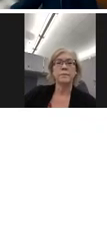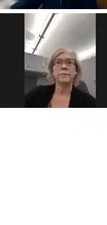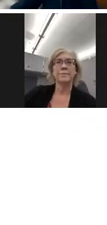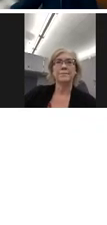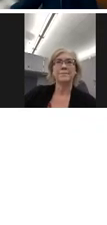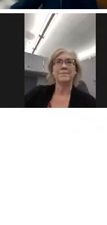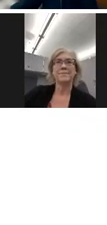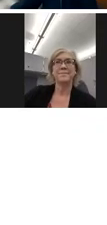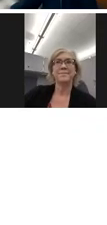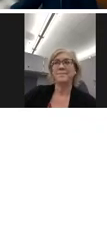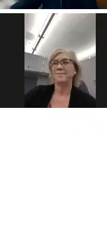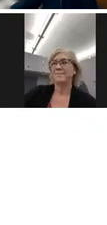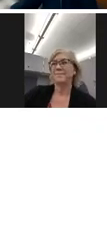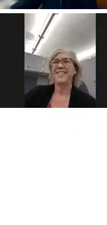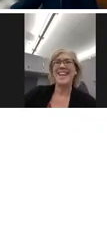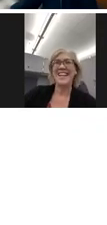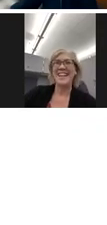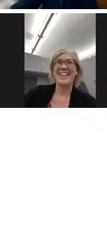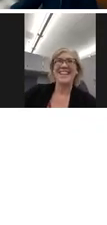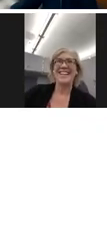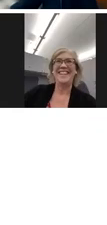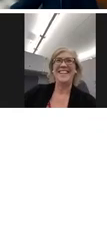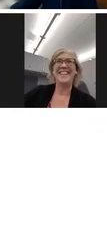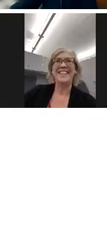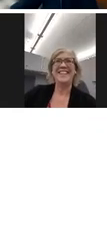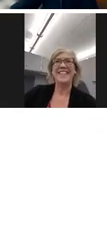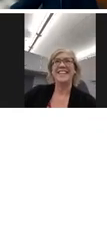Take it away to the next slide. Thank you.